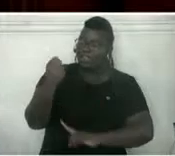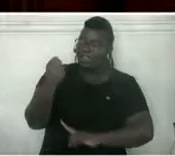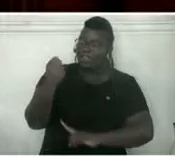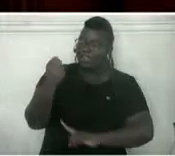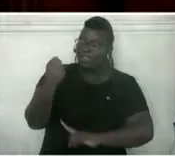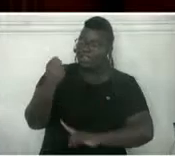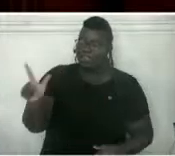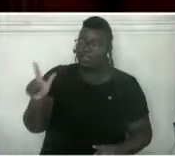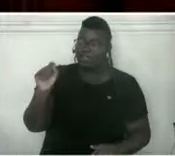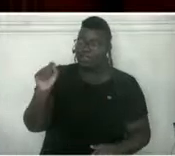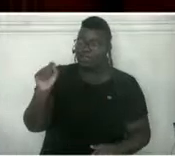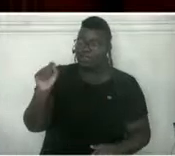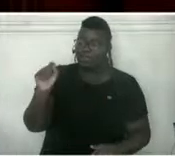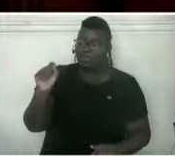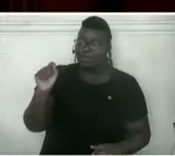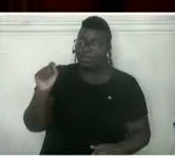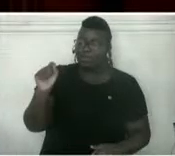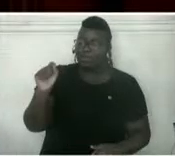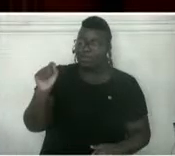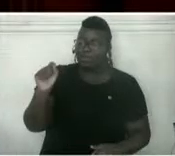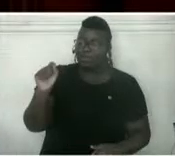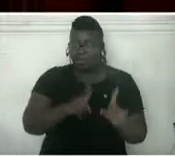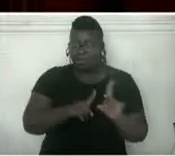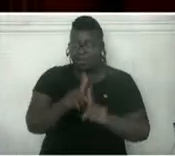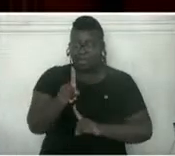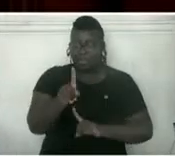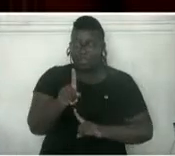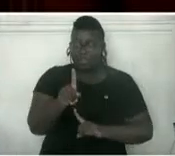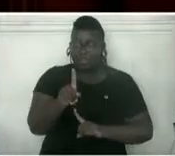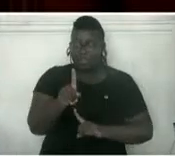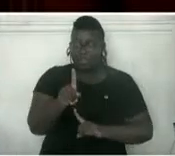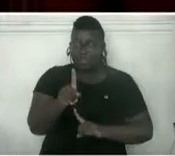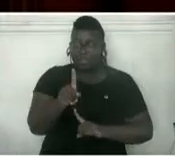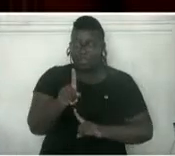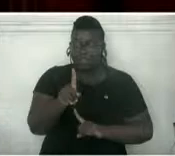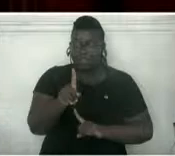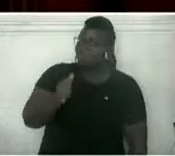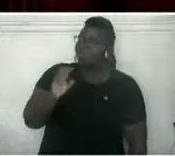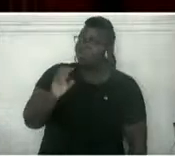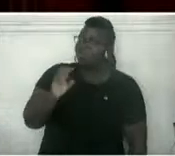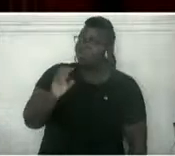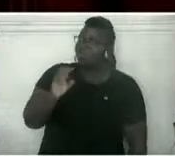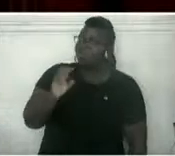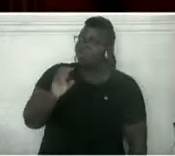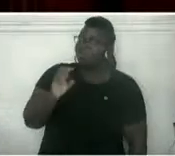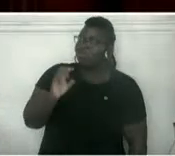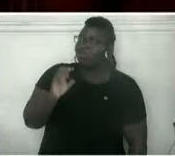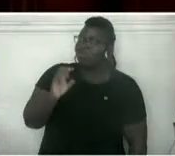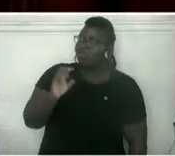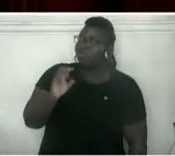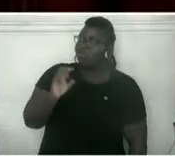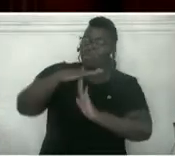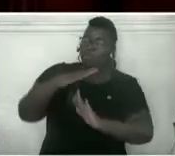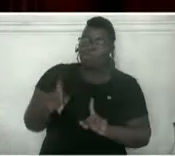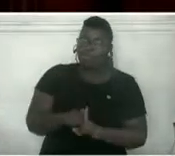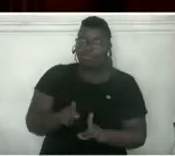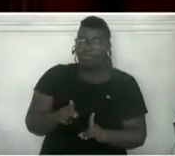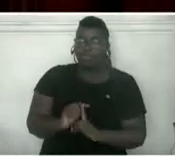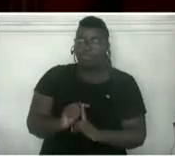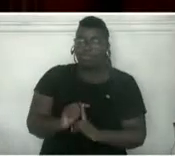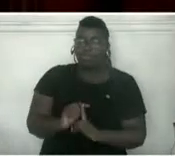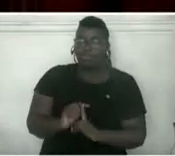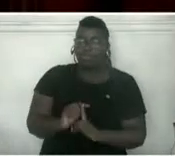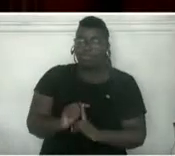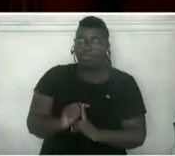77.6 pass rate. We are very proud for all our top achievers and every learner who